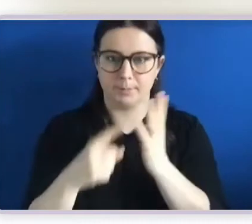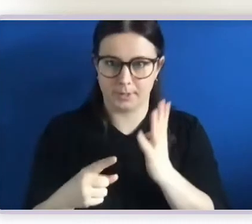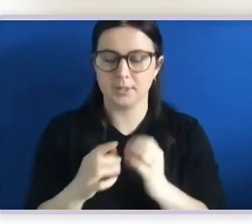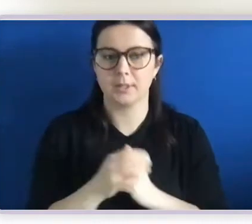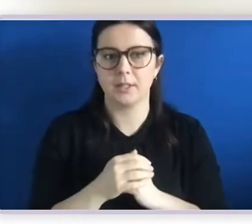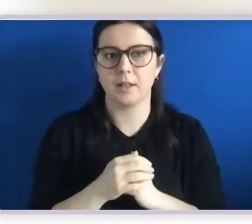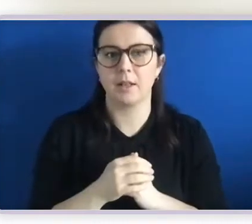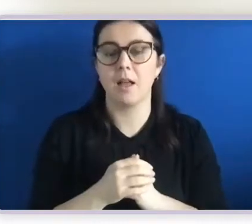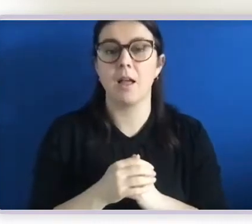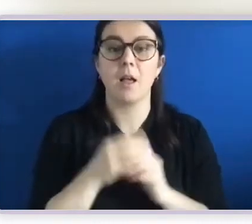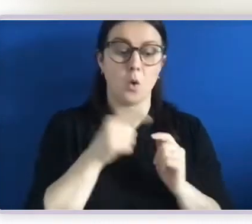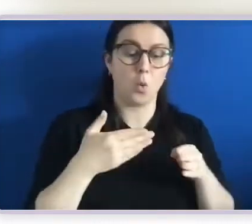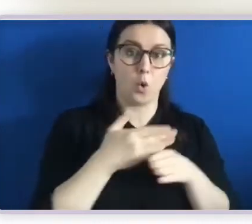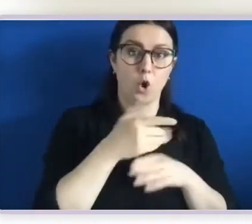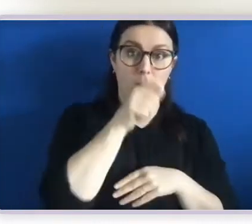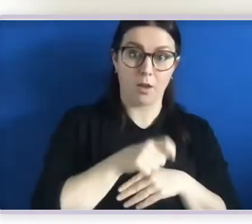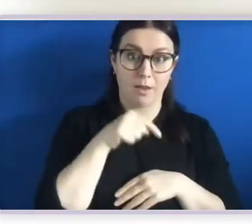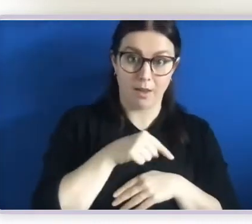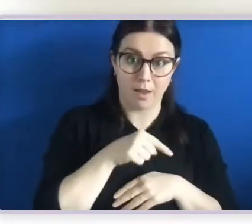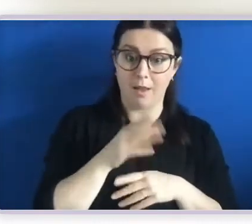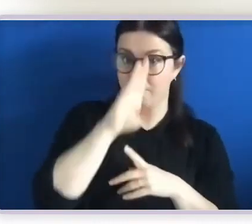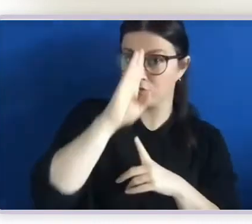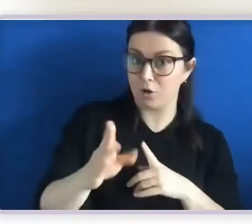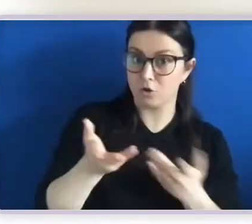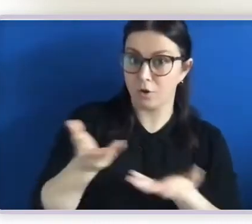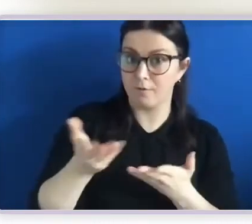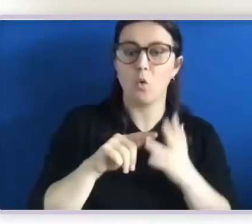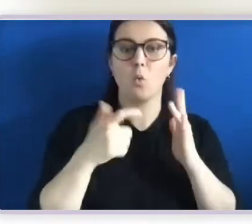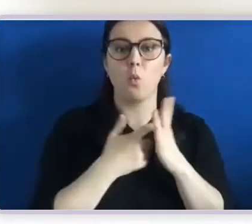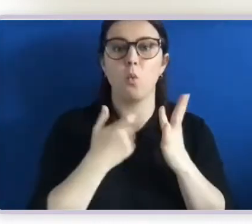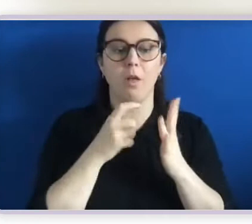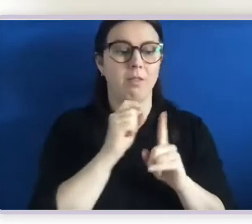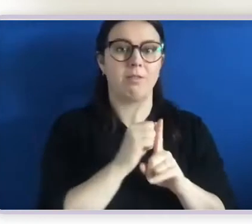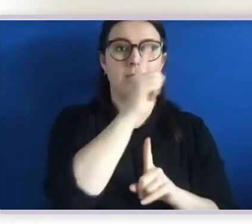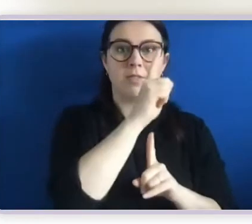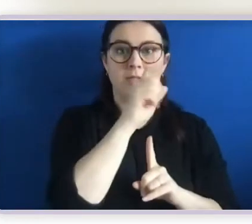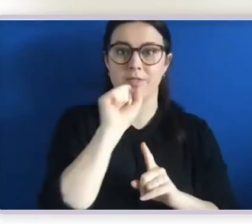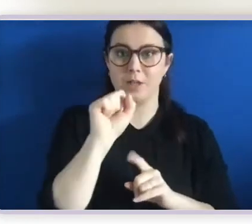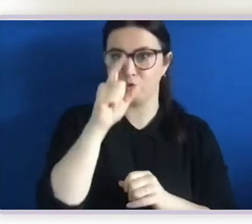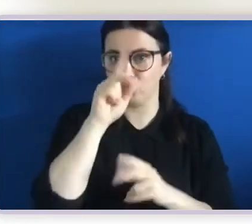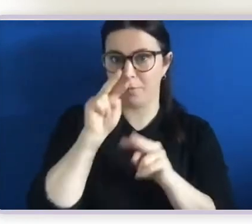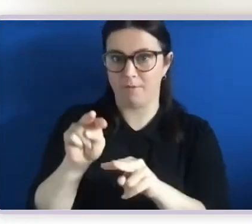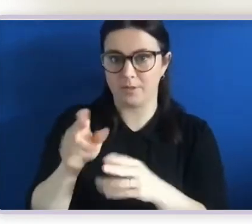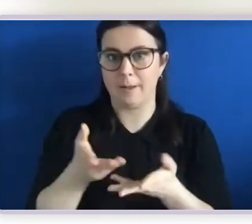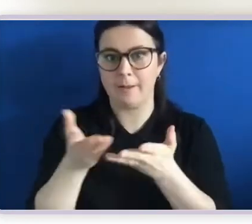either a worker providing direct service or their supervisor, their direct supervisor.